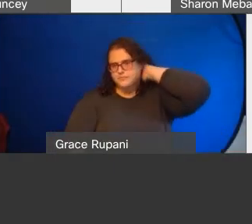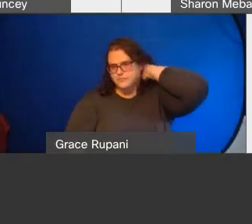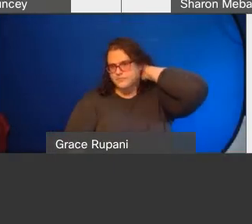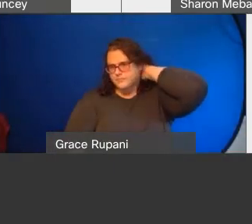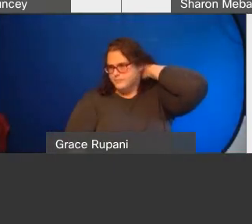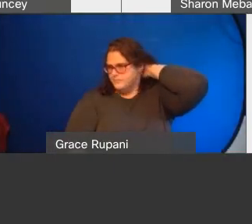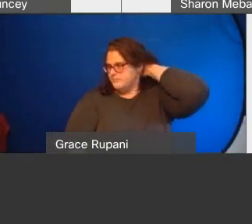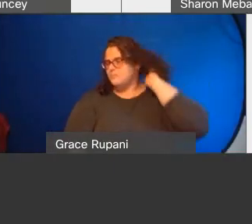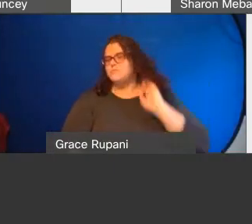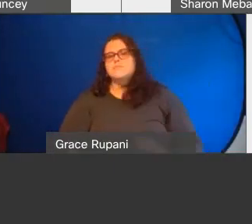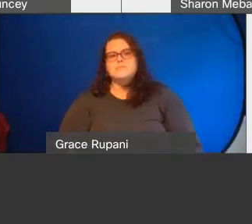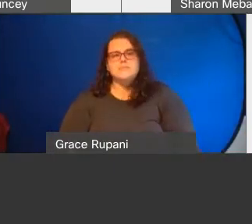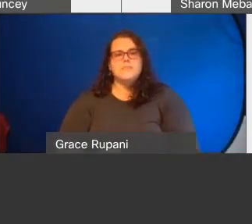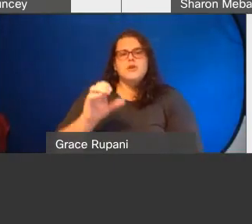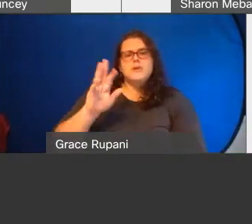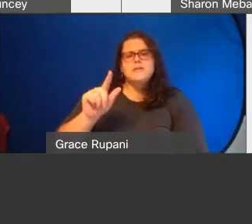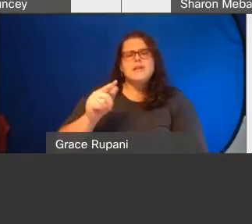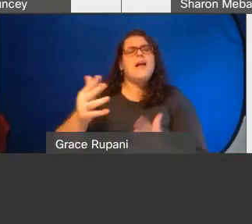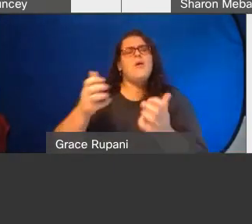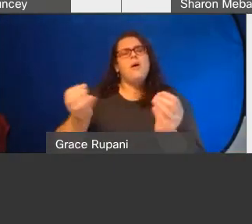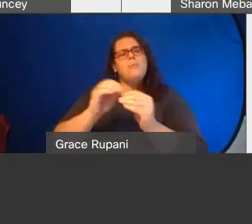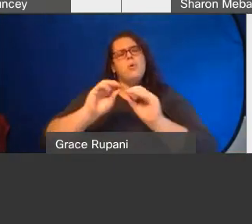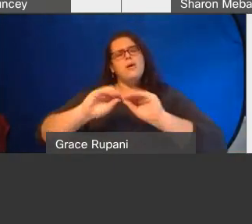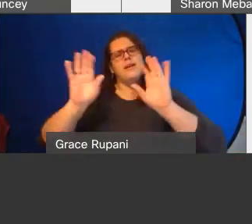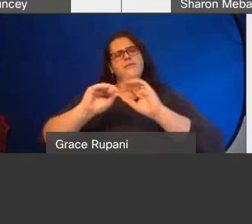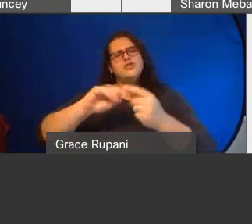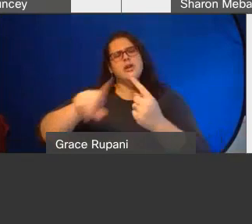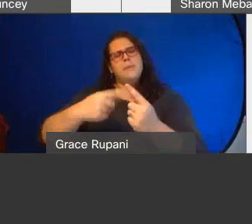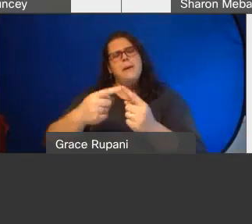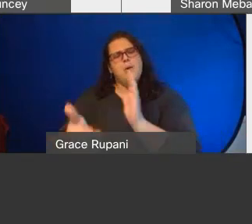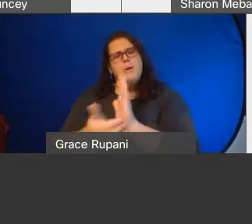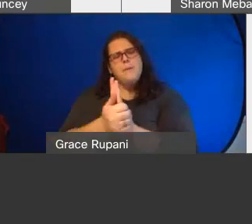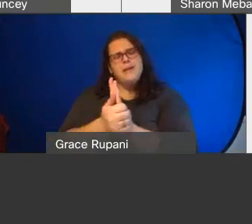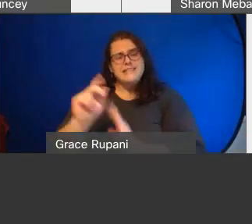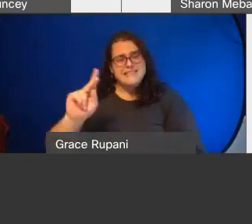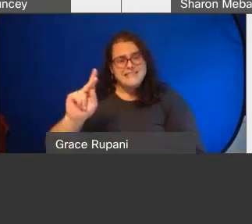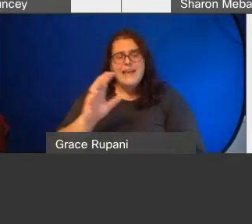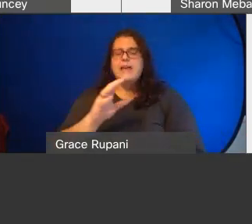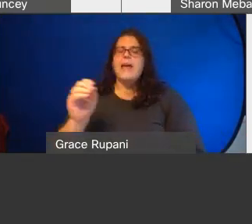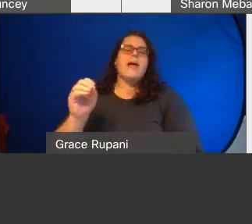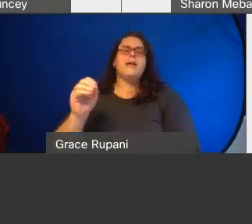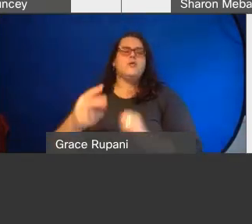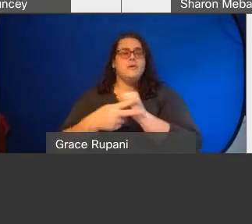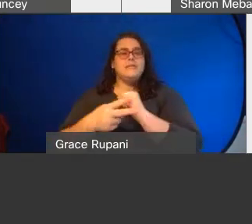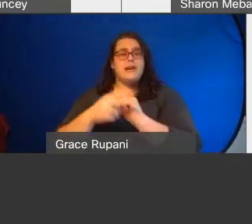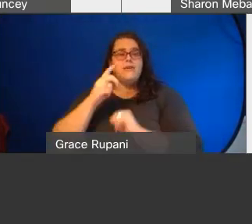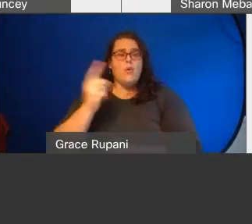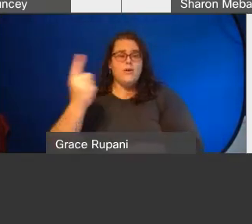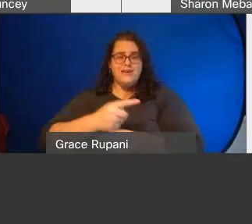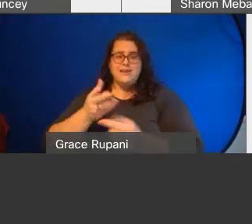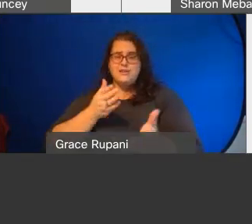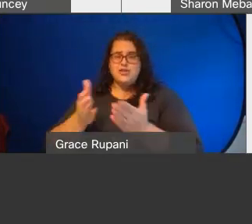I would like to get more clarification regarding the Appendix K and the retainer rate for day services.